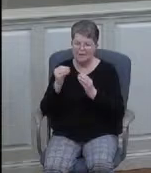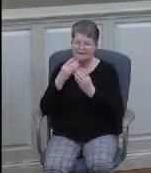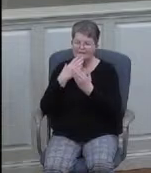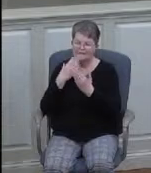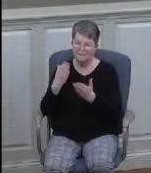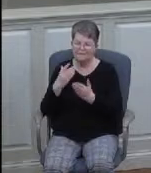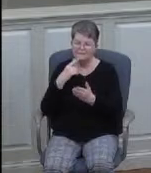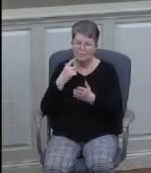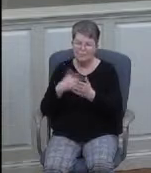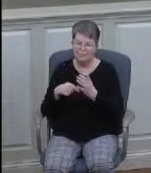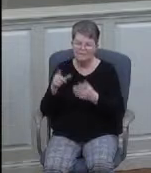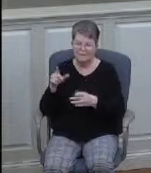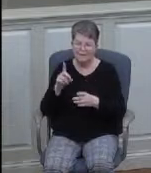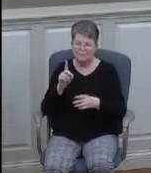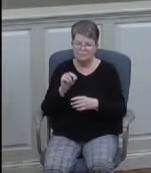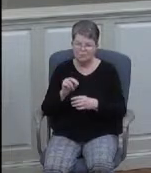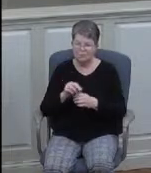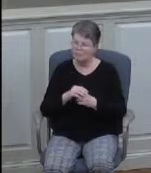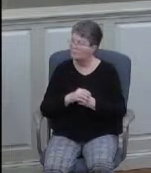Very good.